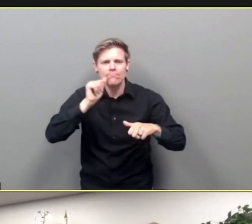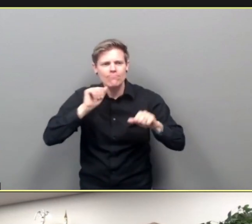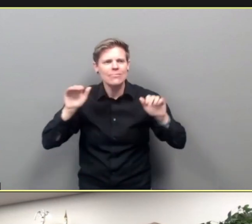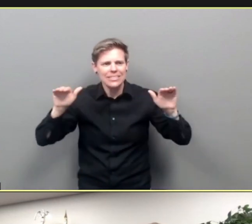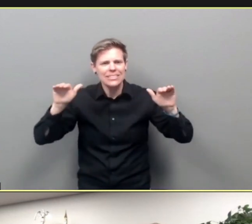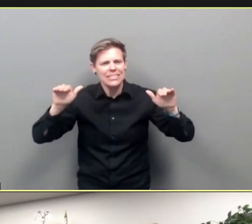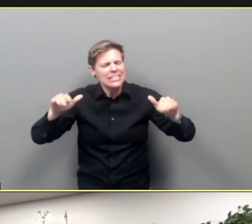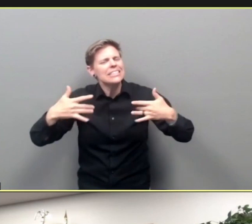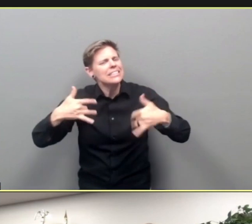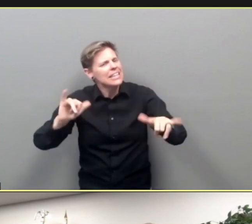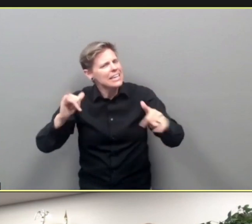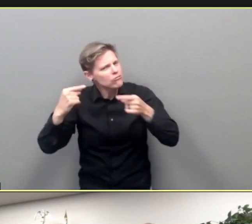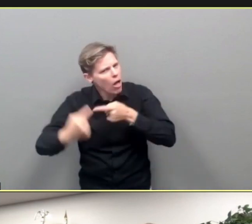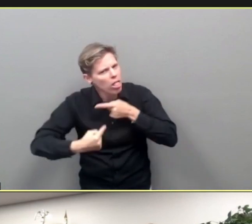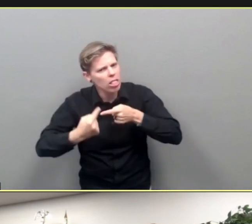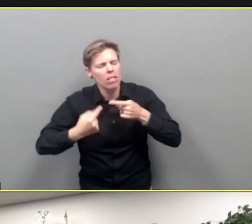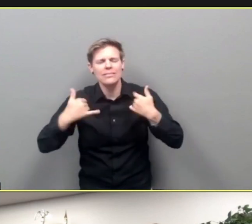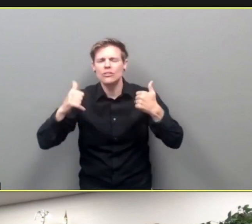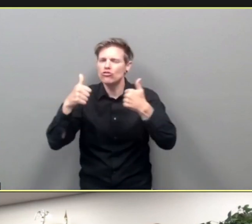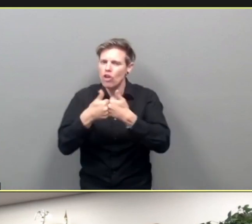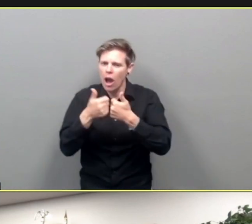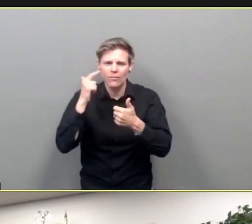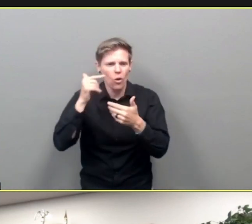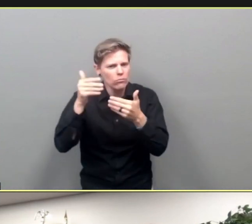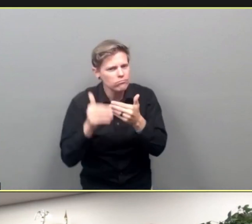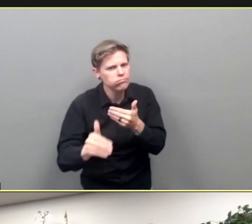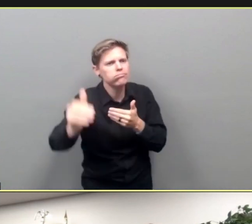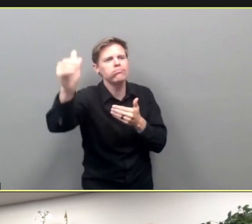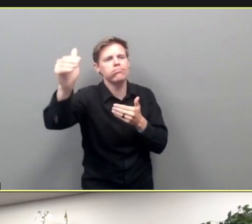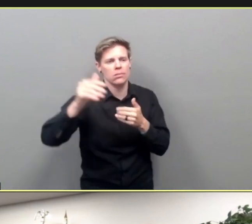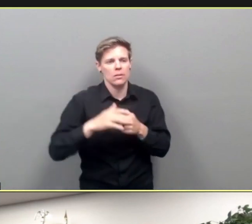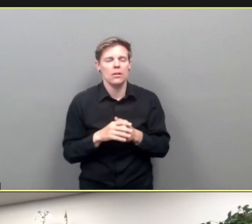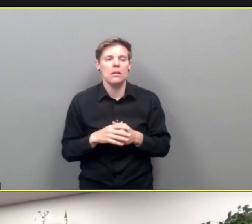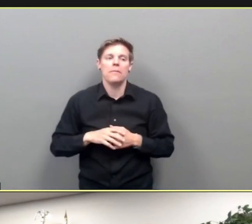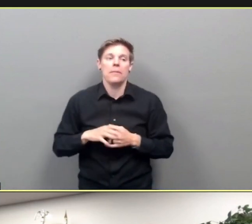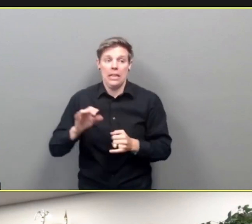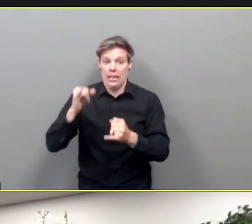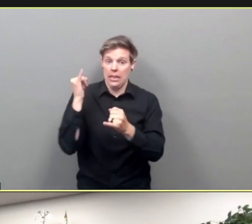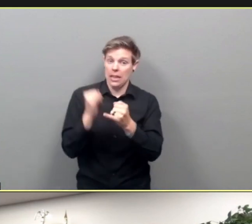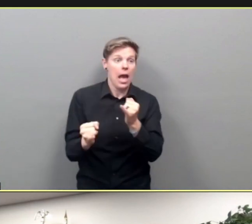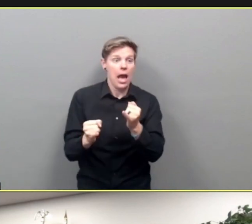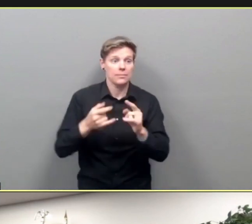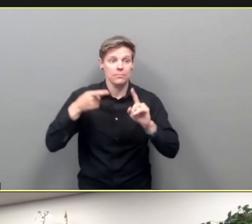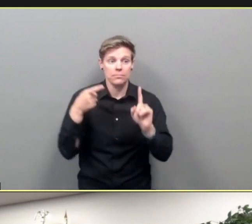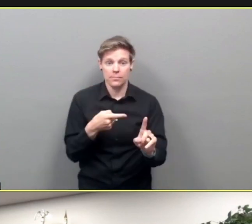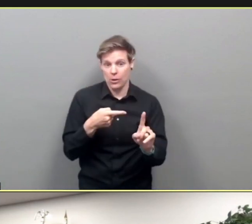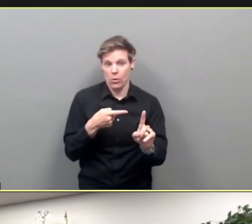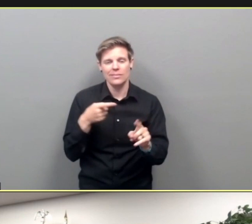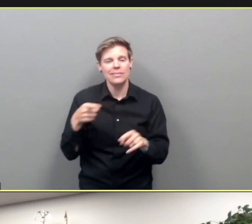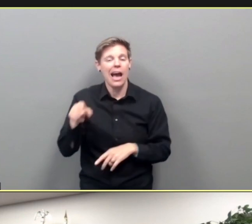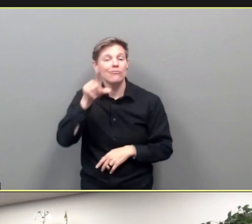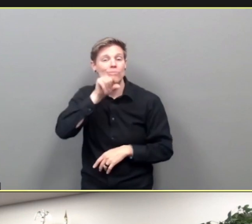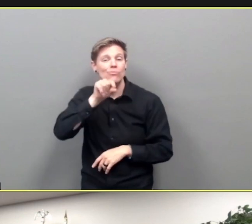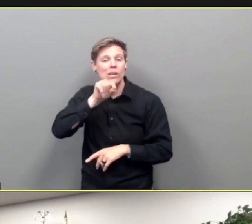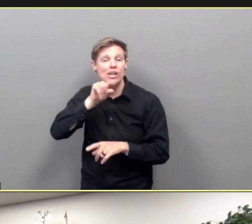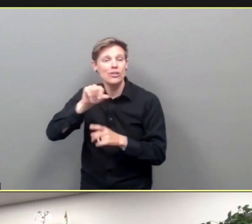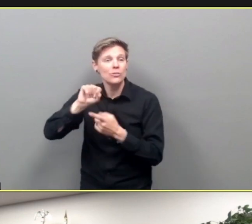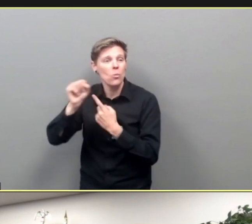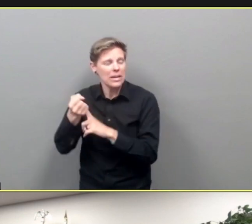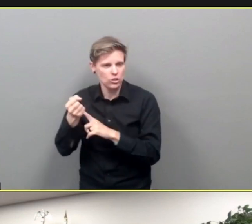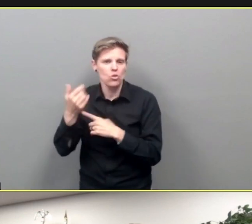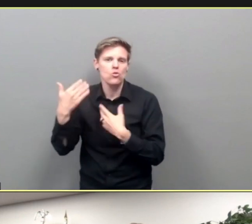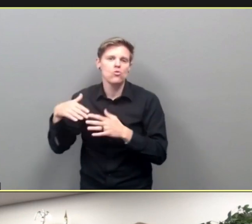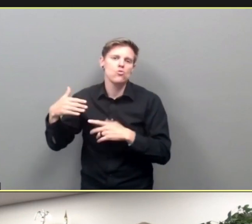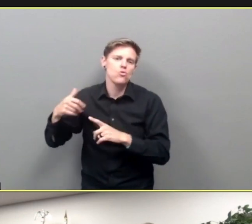significant challenges. I think the last thing on that tweet was at the time the chain started, not when we were alerted to it,